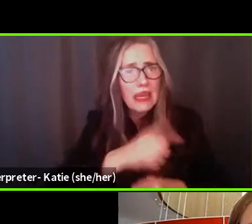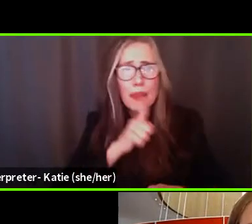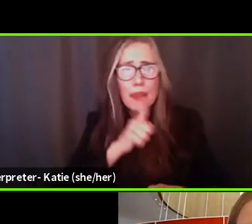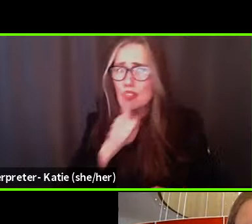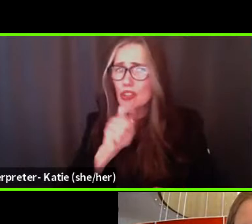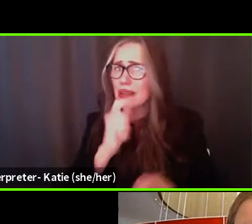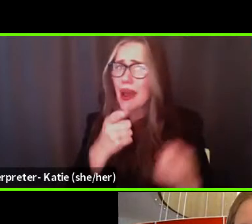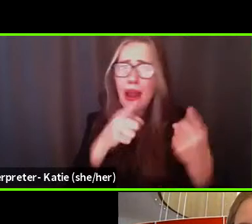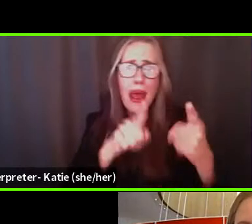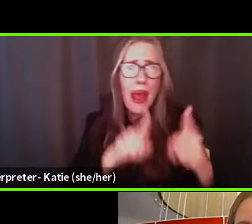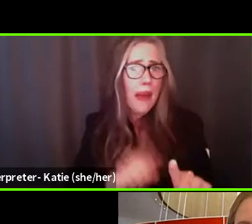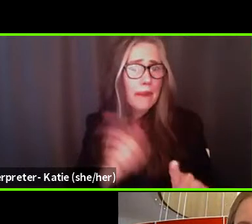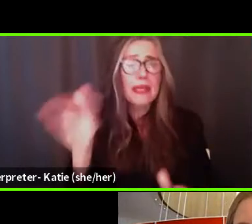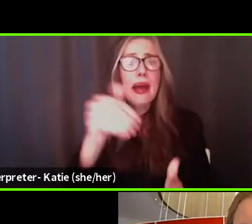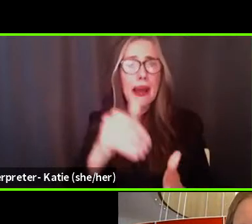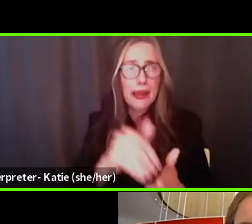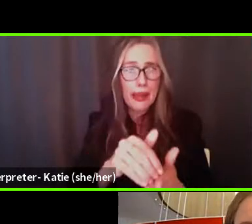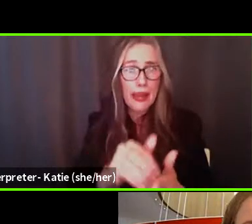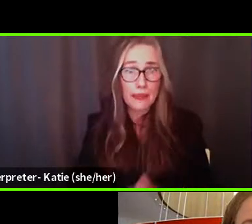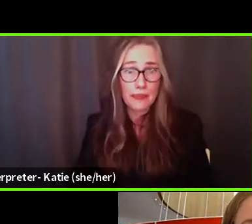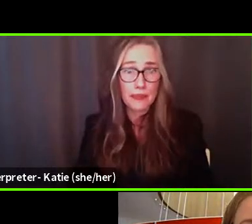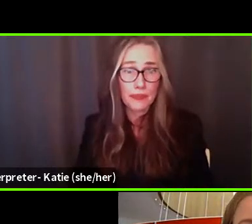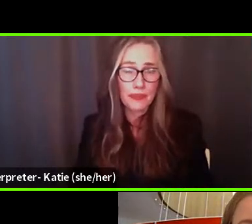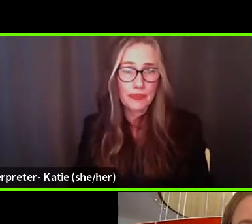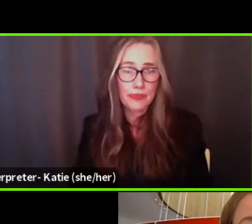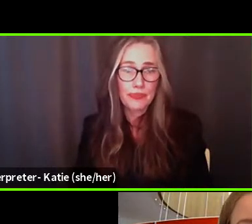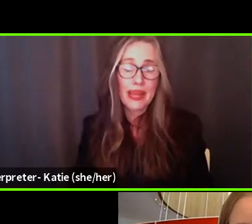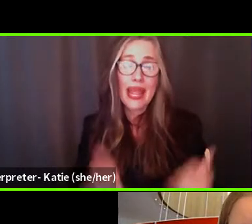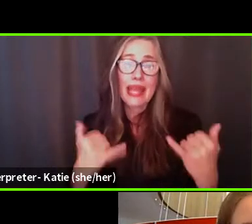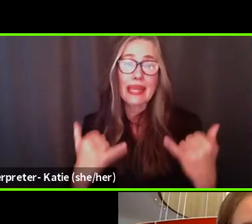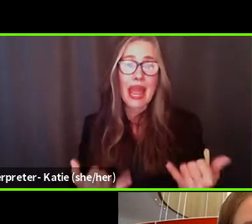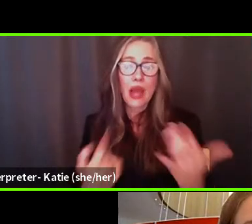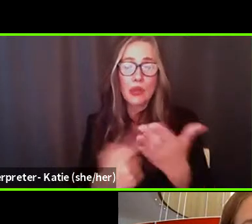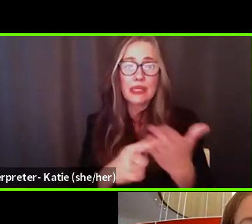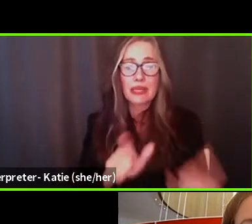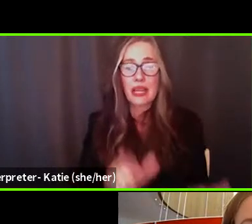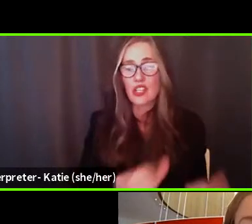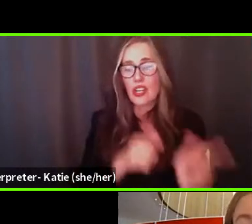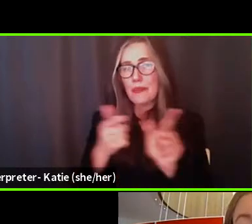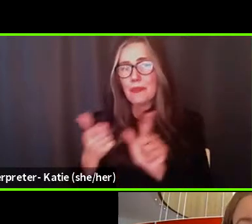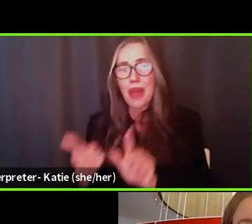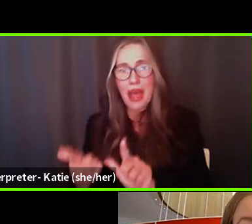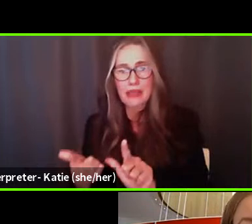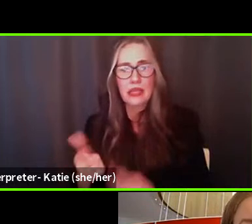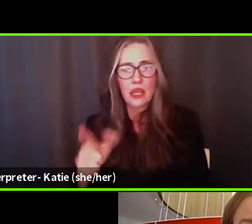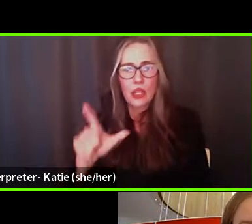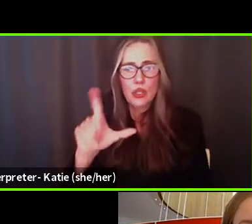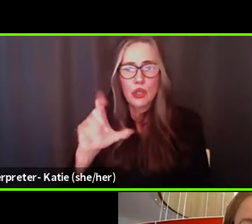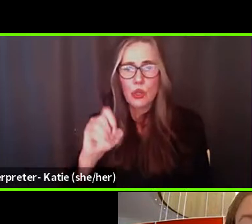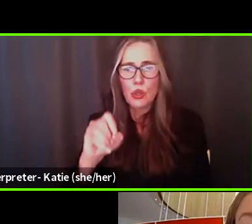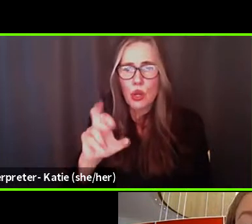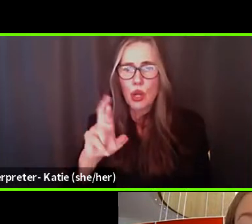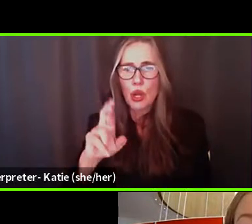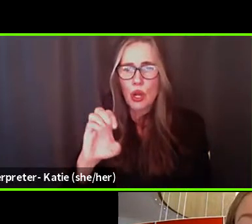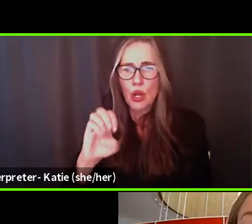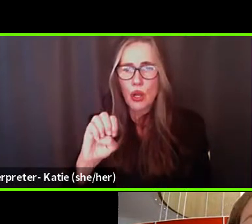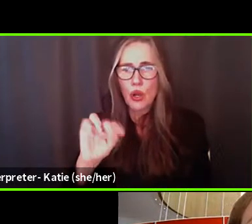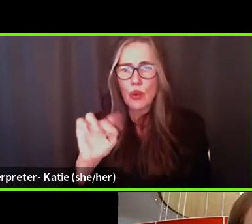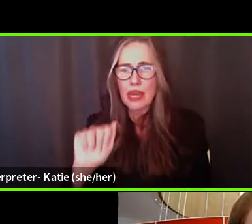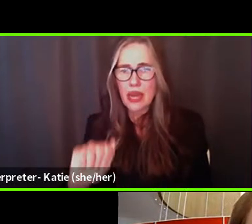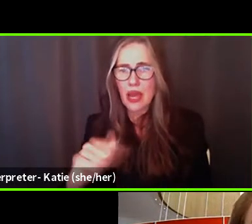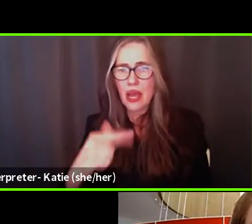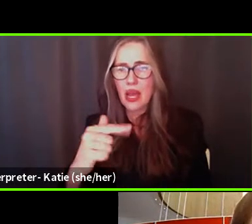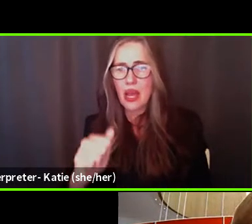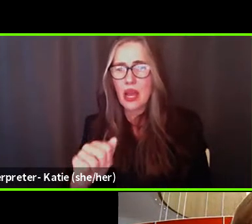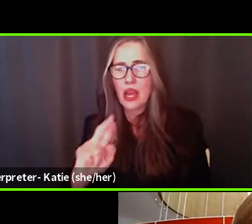and with that i want to pass the discussion to my coalition partner lorena garcia zermano who